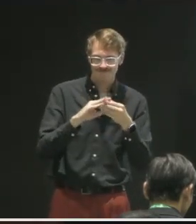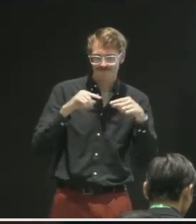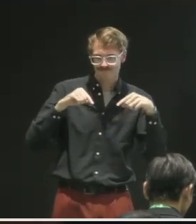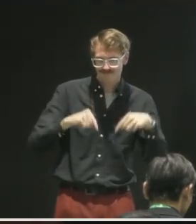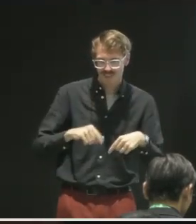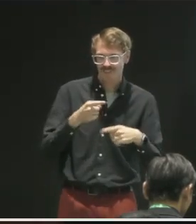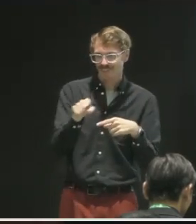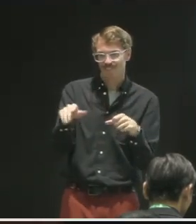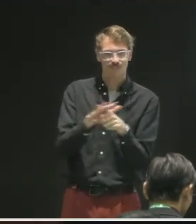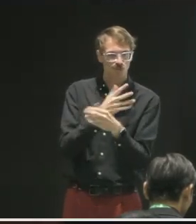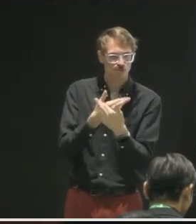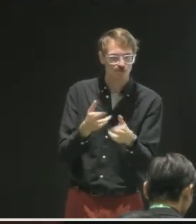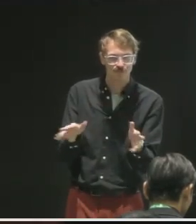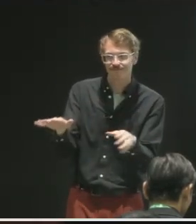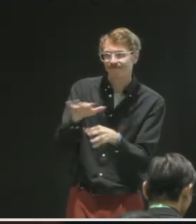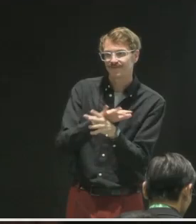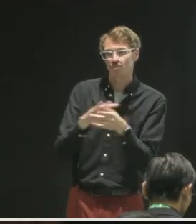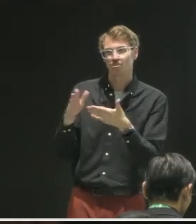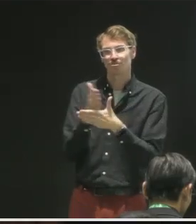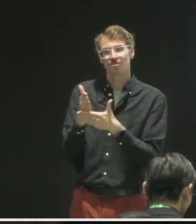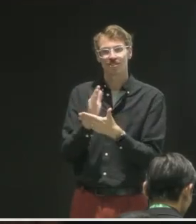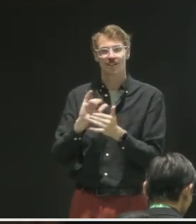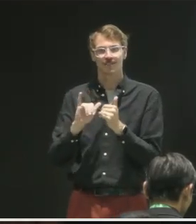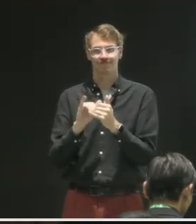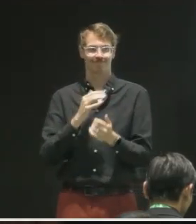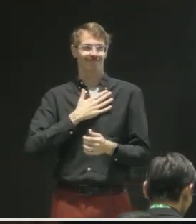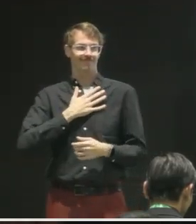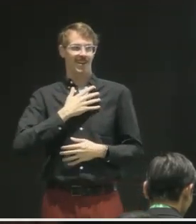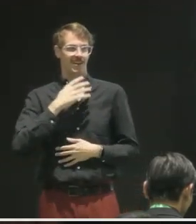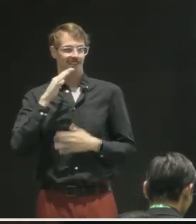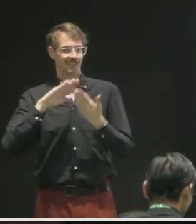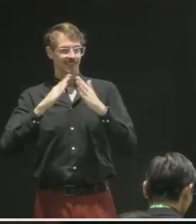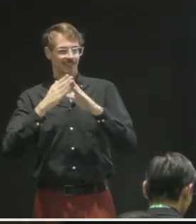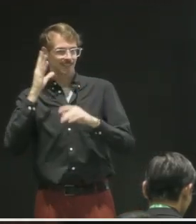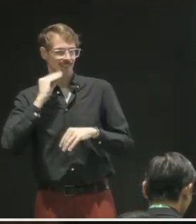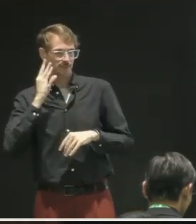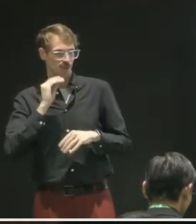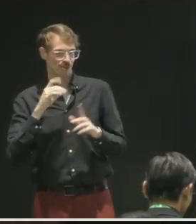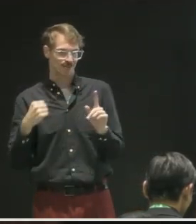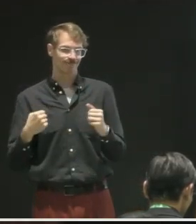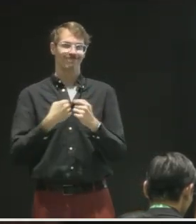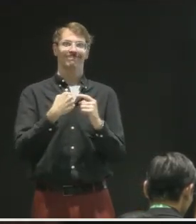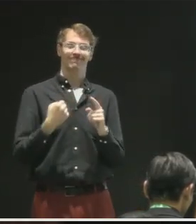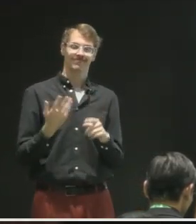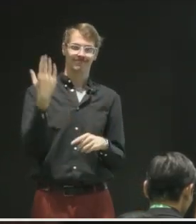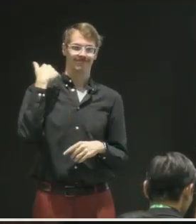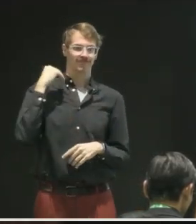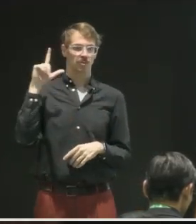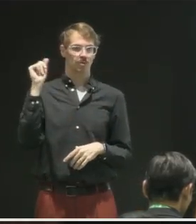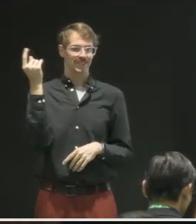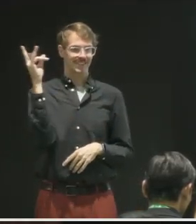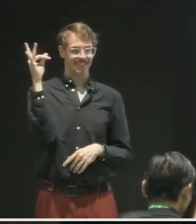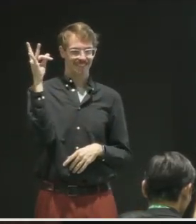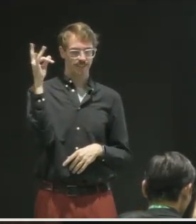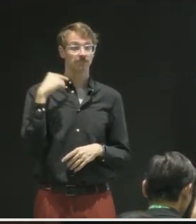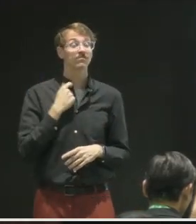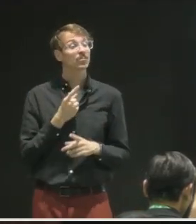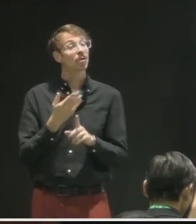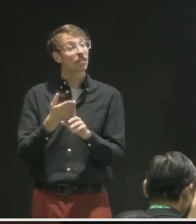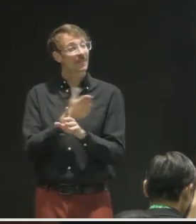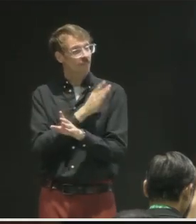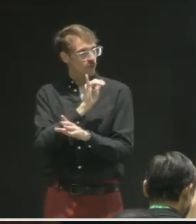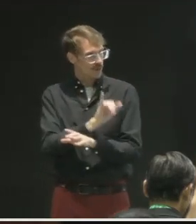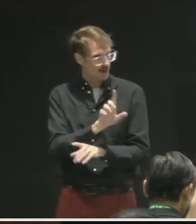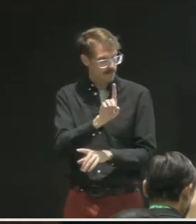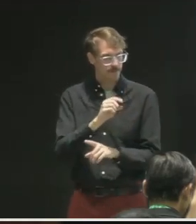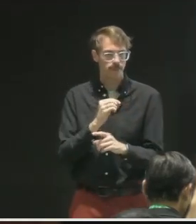and to share how my city faced the disaster in 2018. But before that, I want